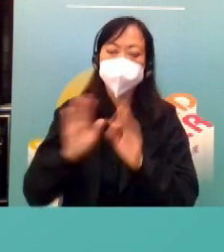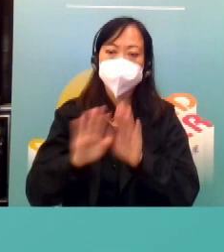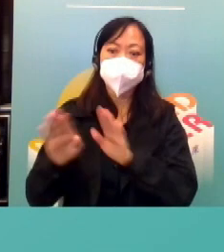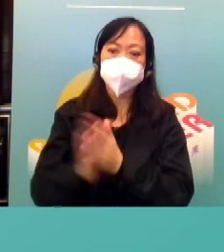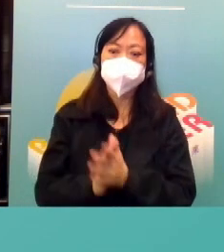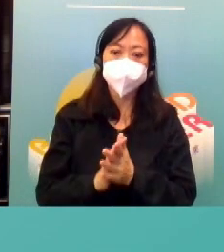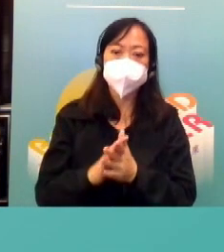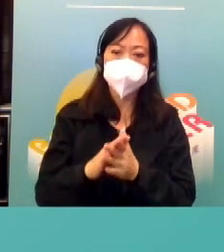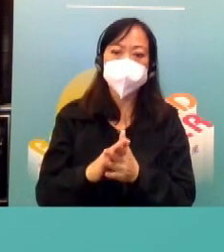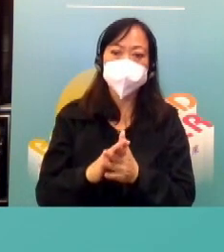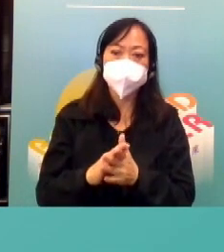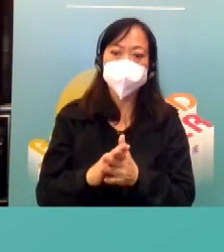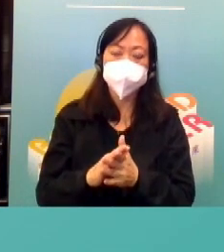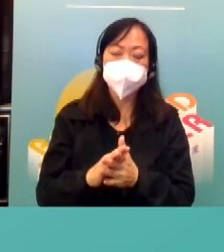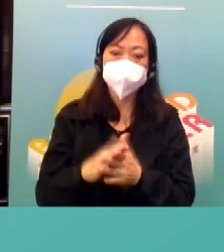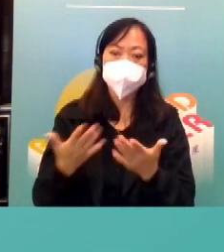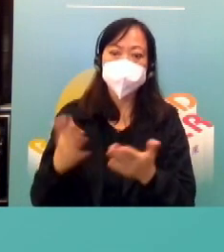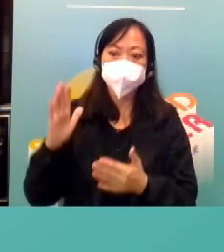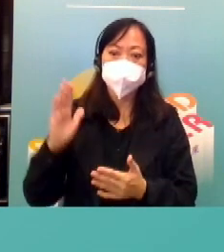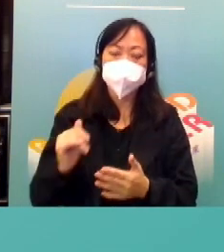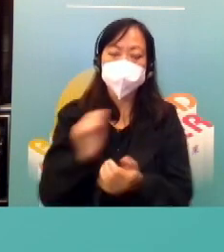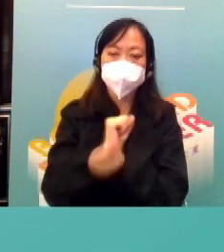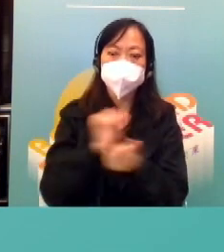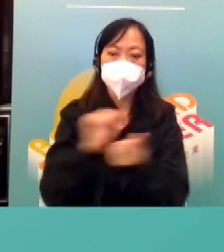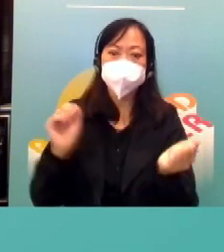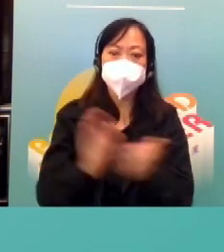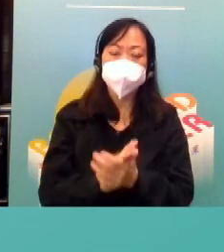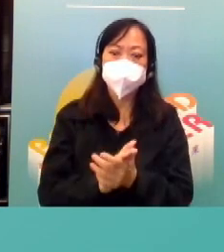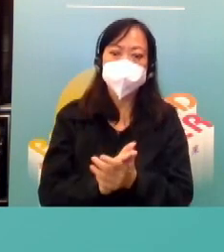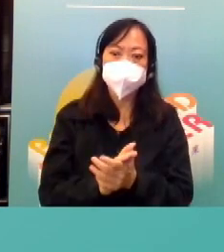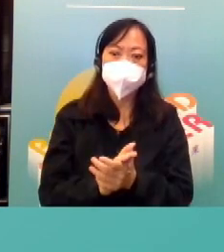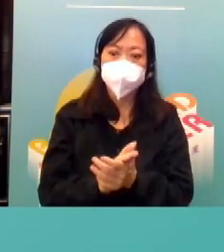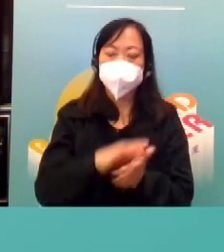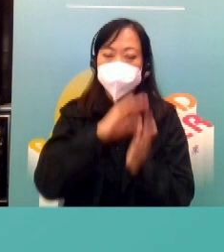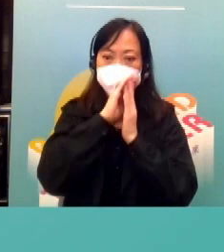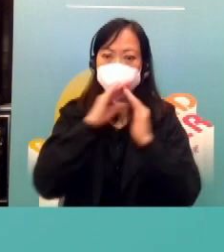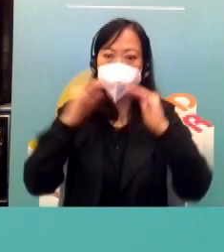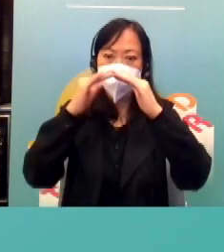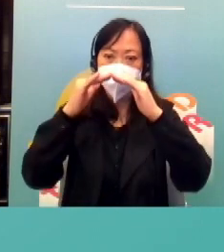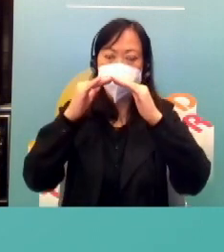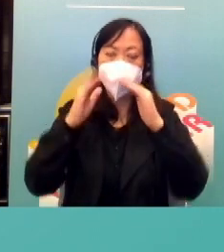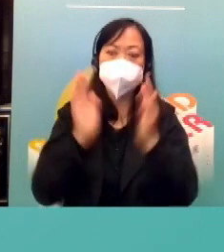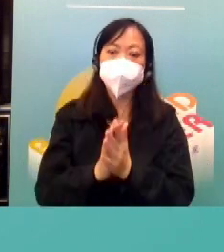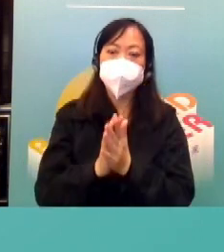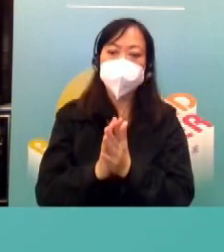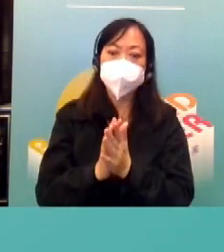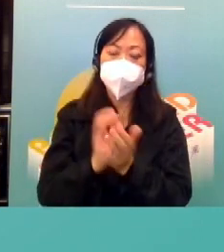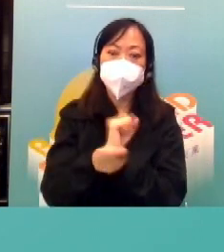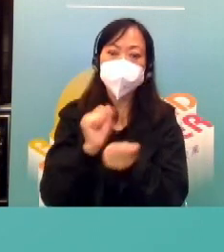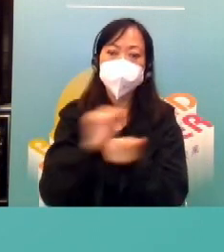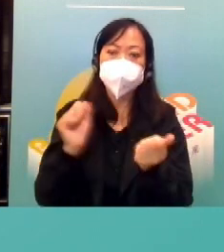able to also solve the housing shortage that we face in particularly acute in London and across the